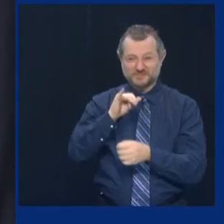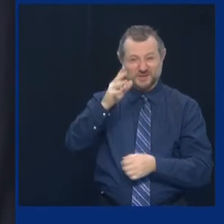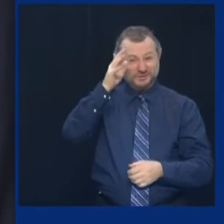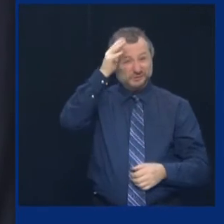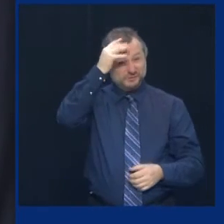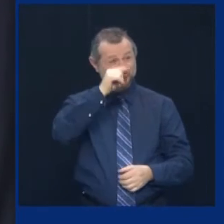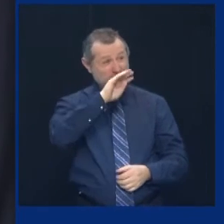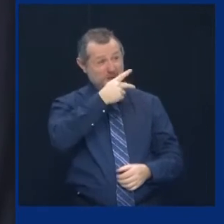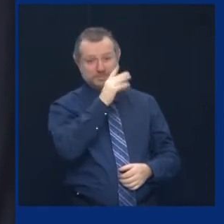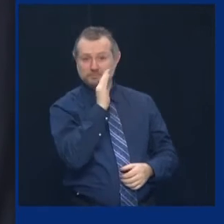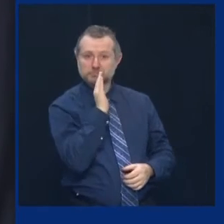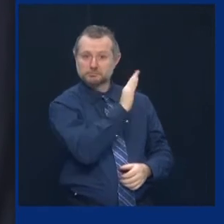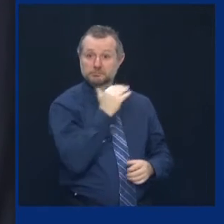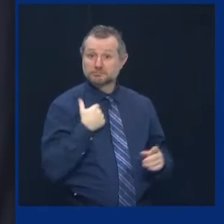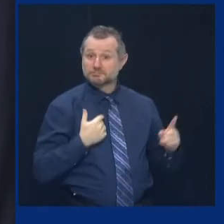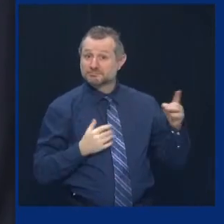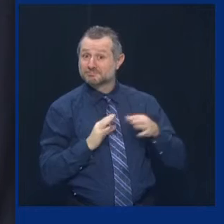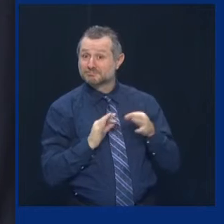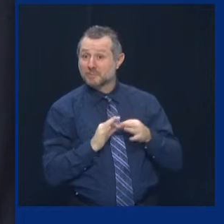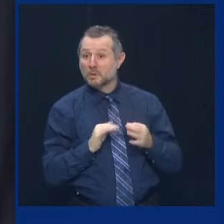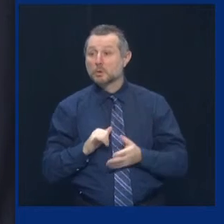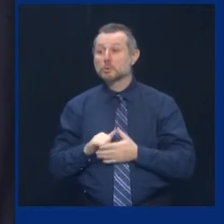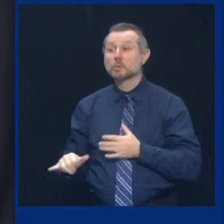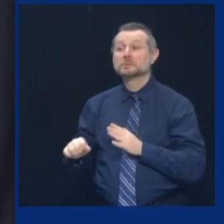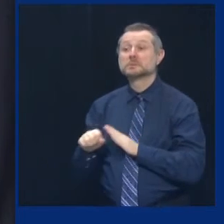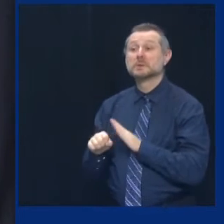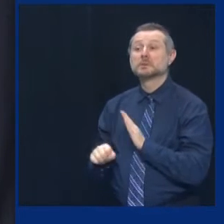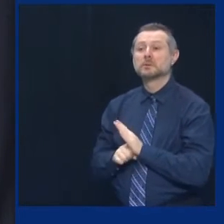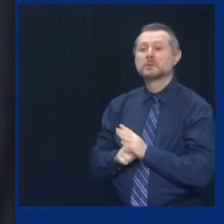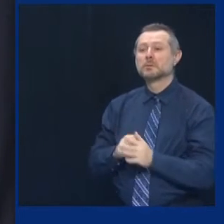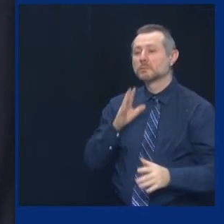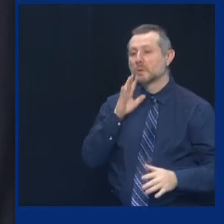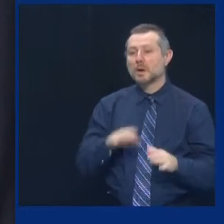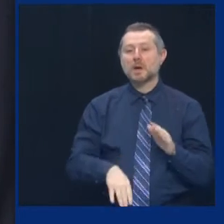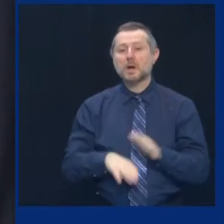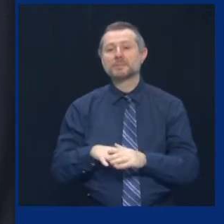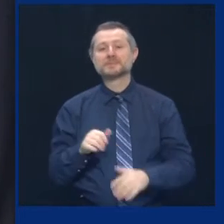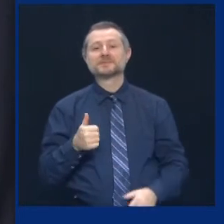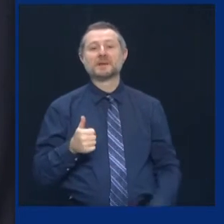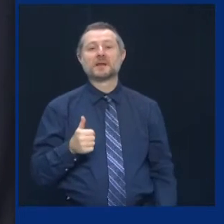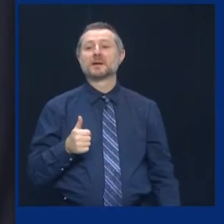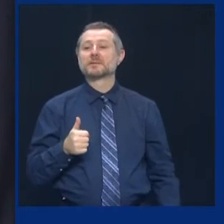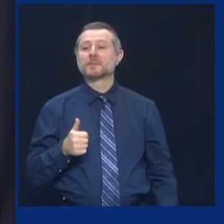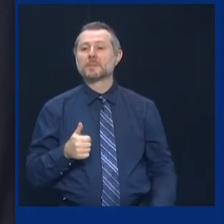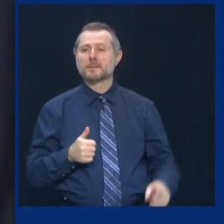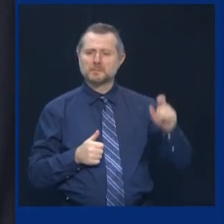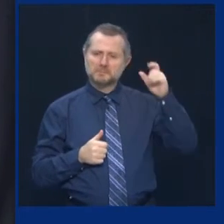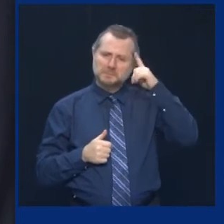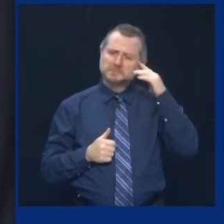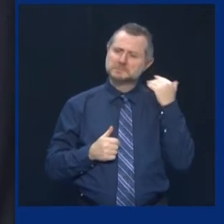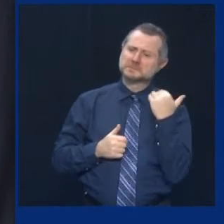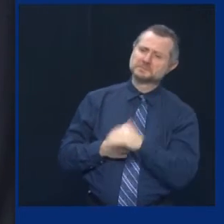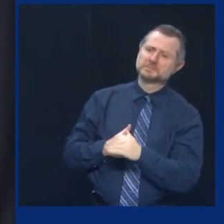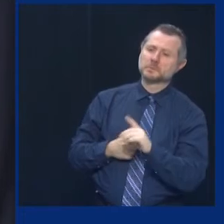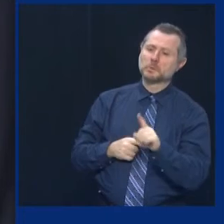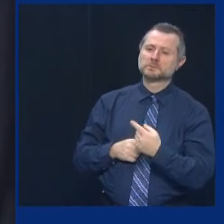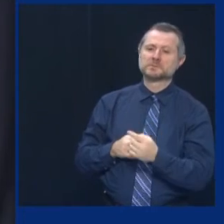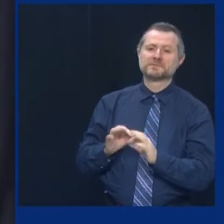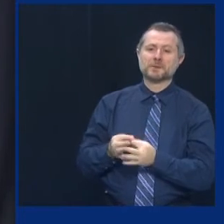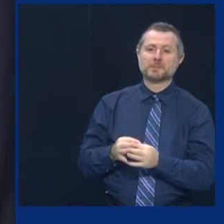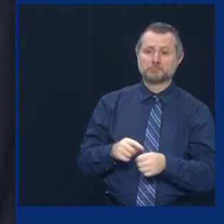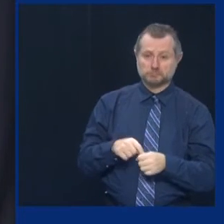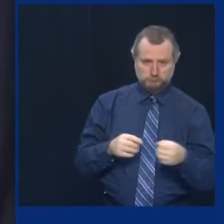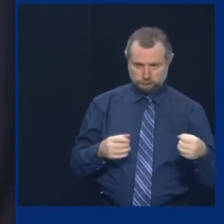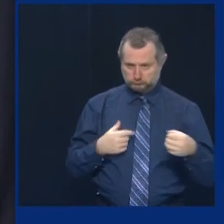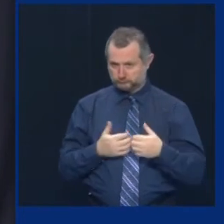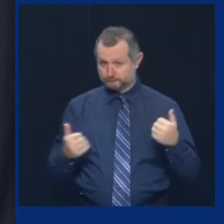States like New York say no more than 10. But, you know, you're talking about what people do in their home, and what they do in their home